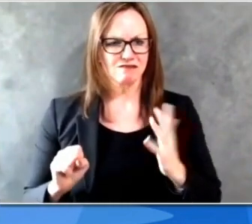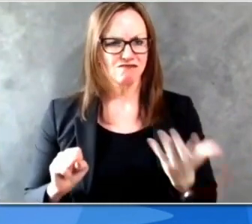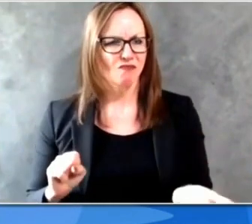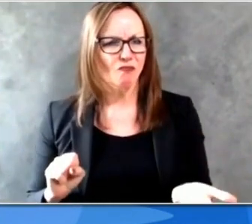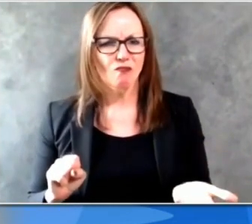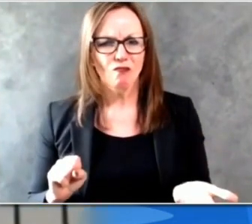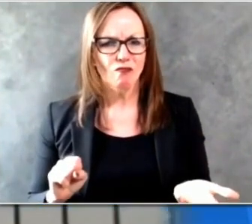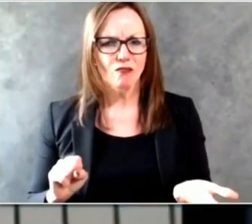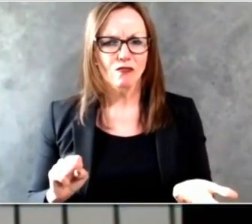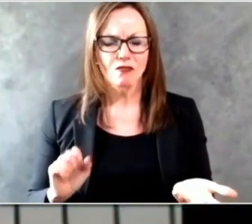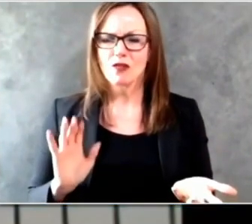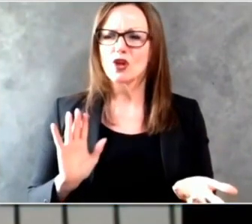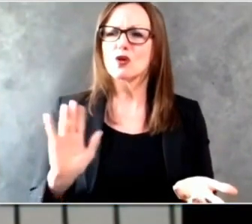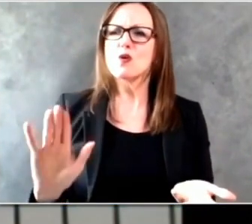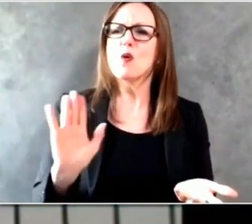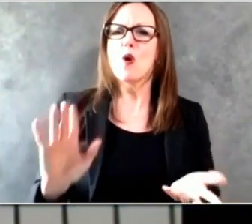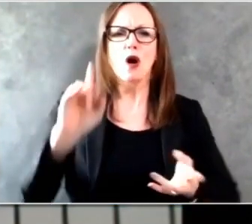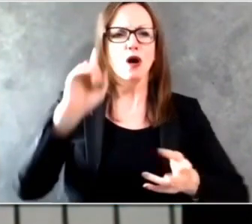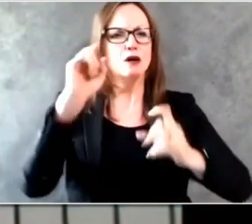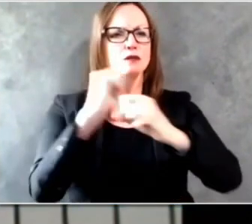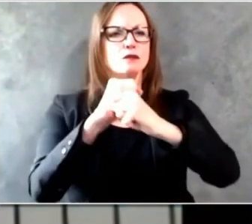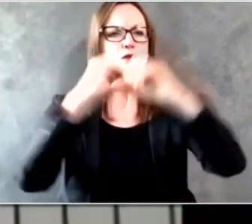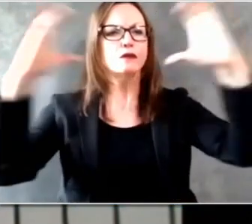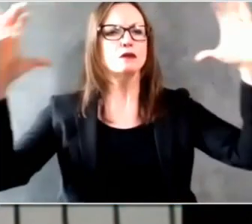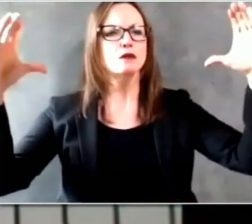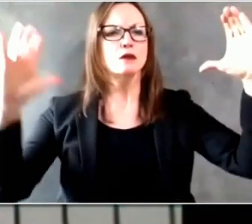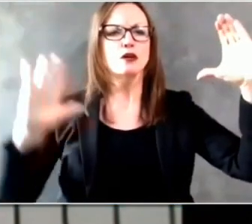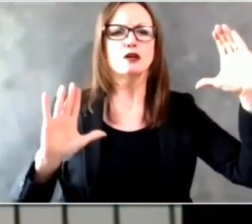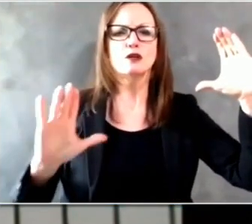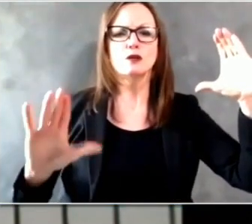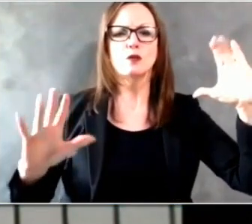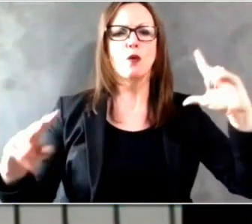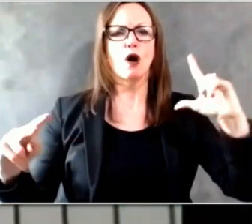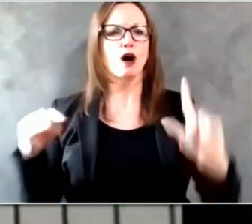I think that it is a cause for concern.